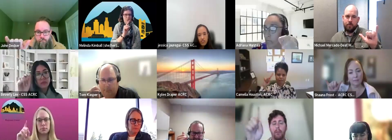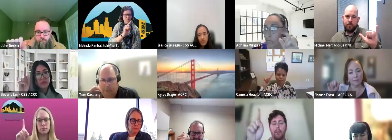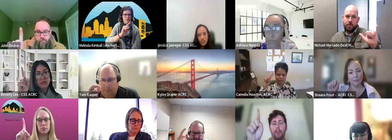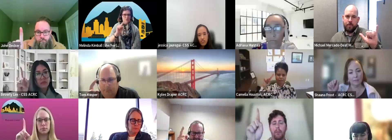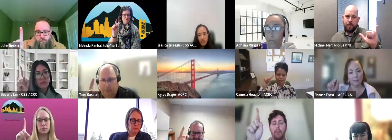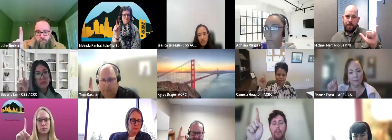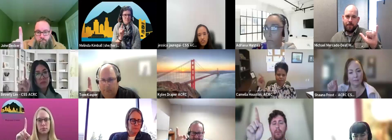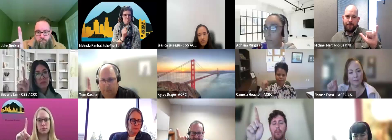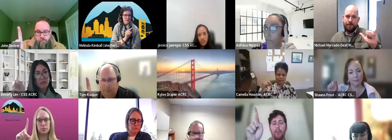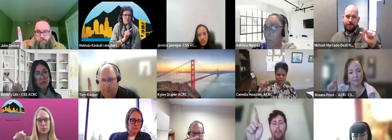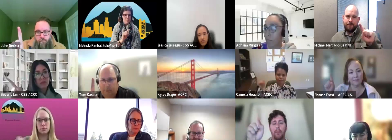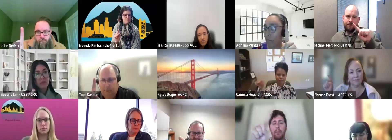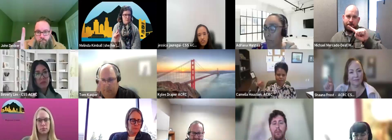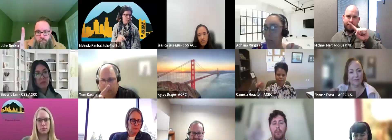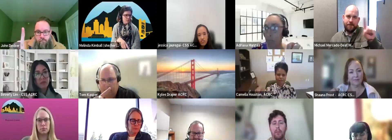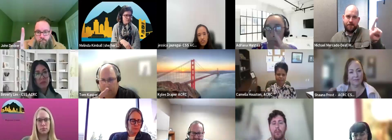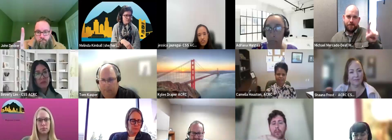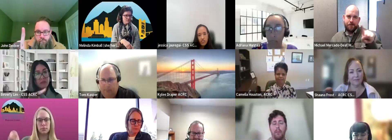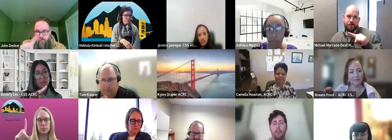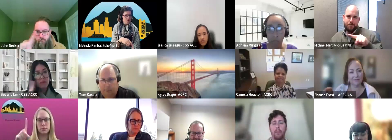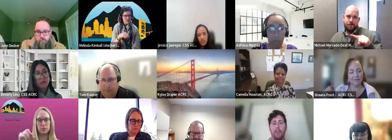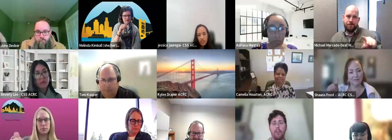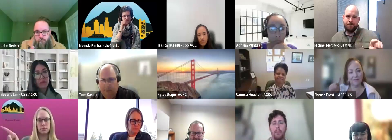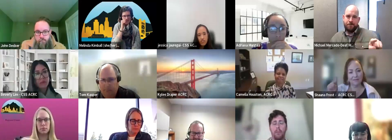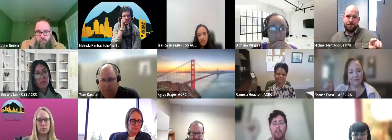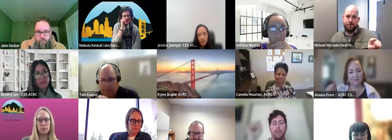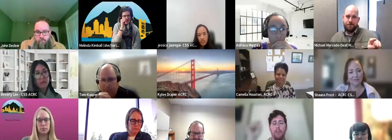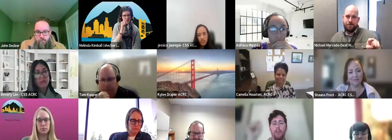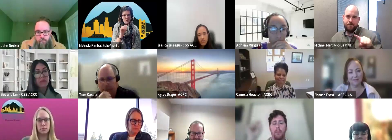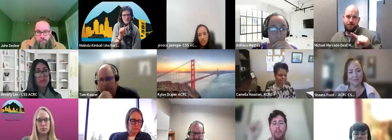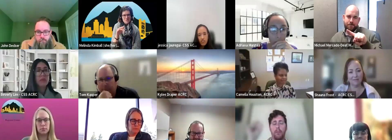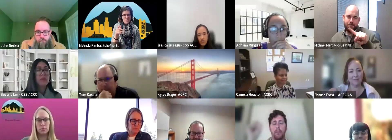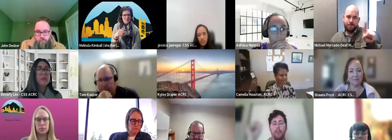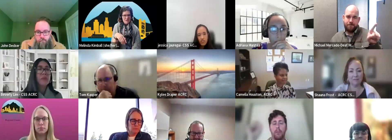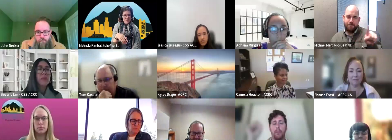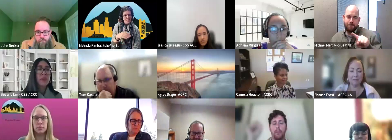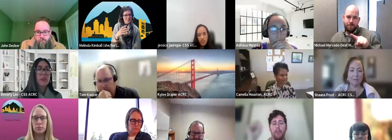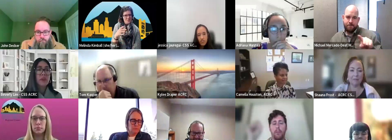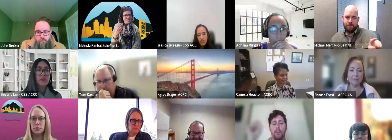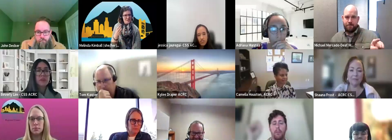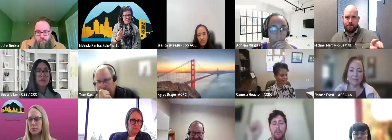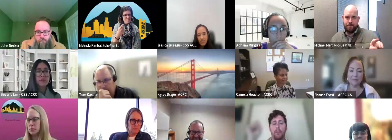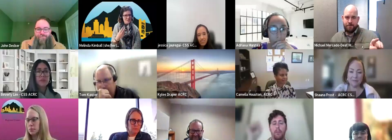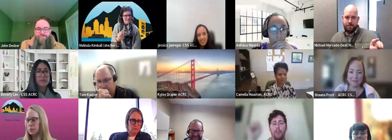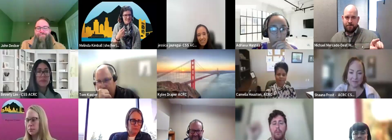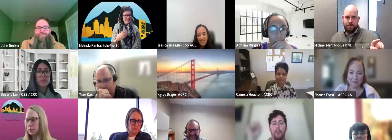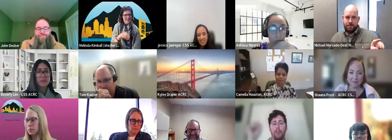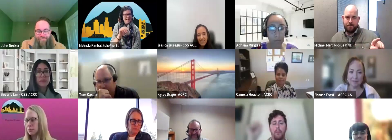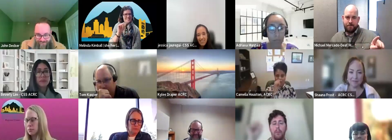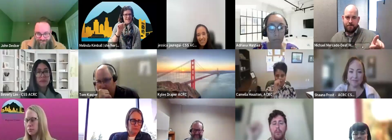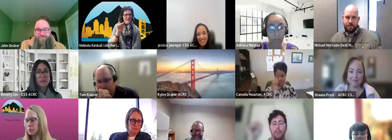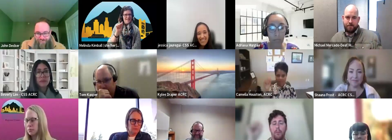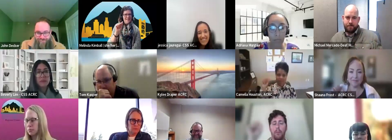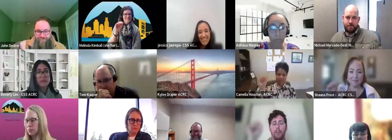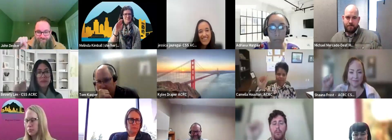index finger, and you're going to trace the letter Z in front of you. Okay? So if we quickly do it all together, we can do it together with some pacing.